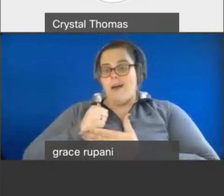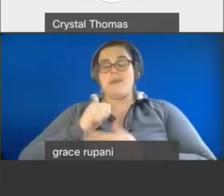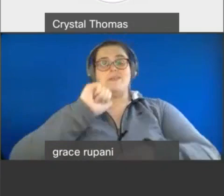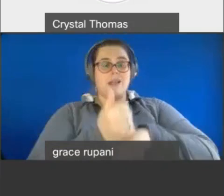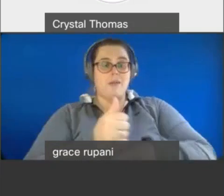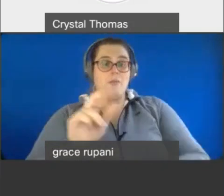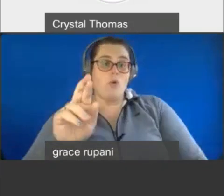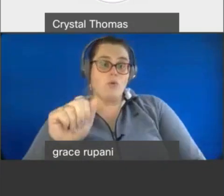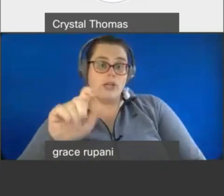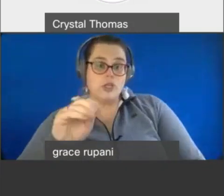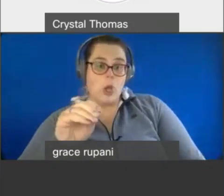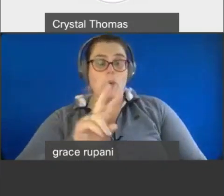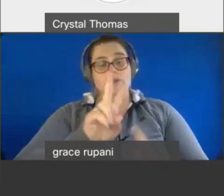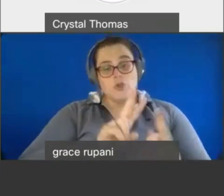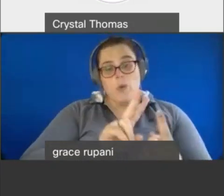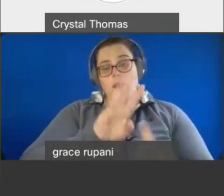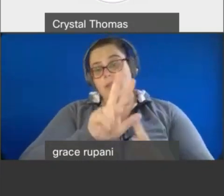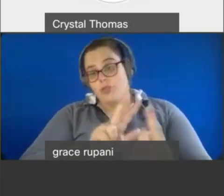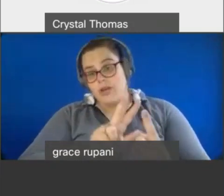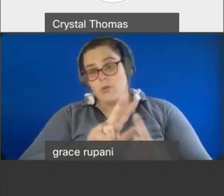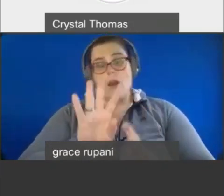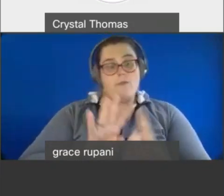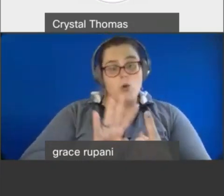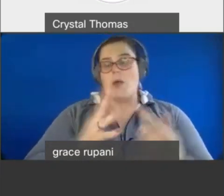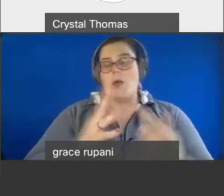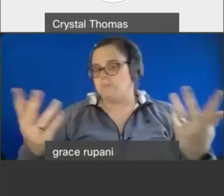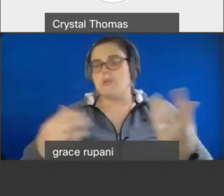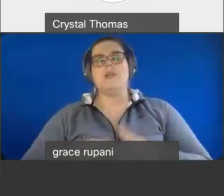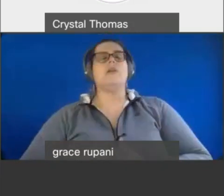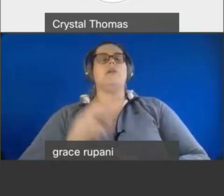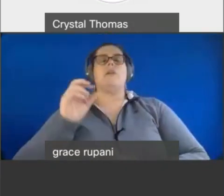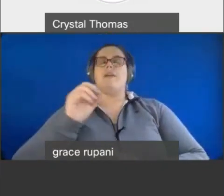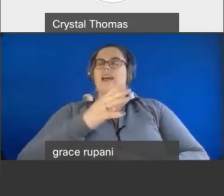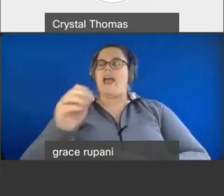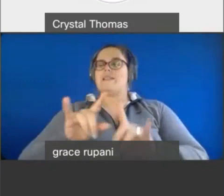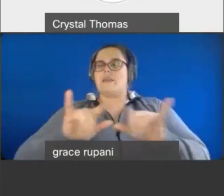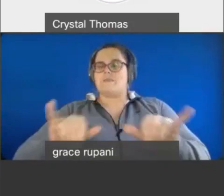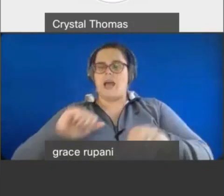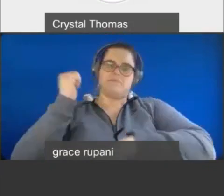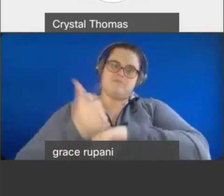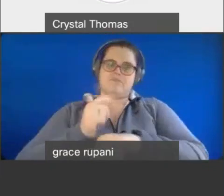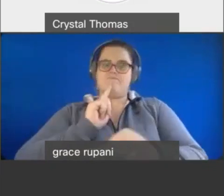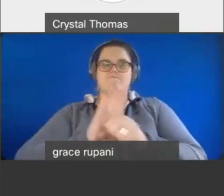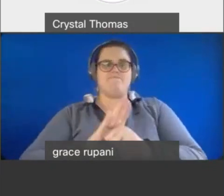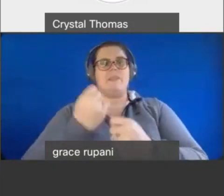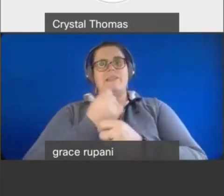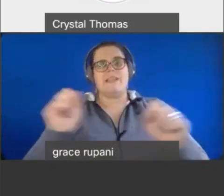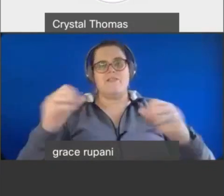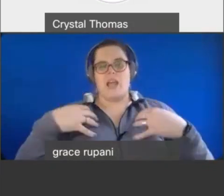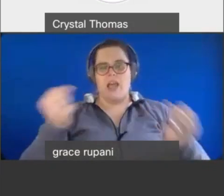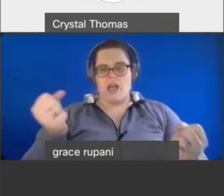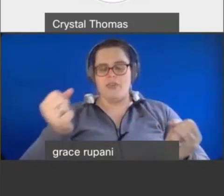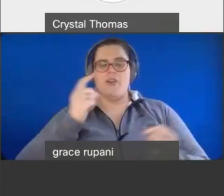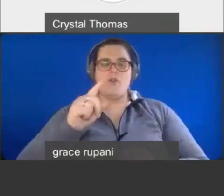while paying attention to safety, health and age group, among others. That is some